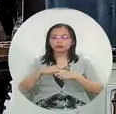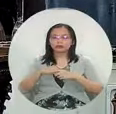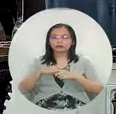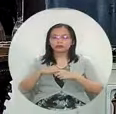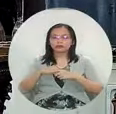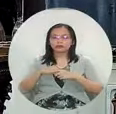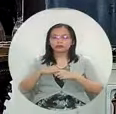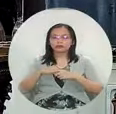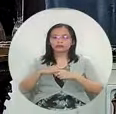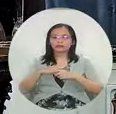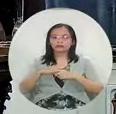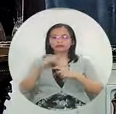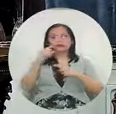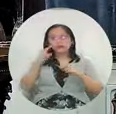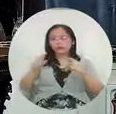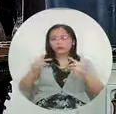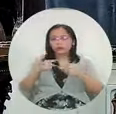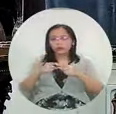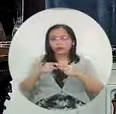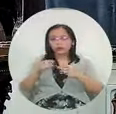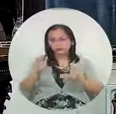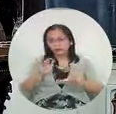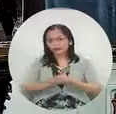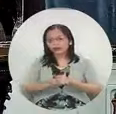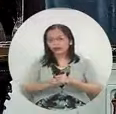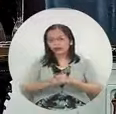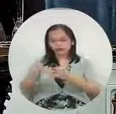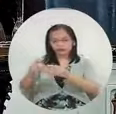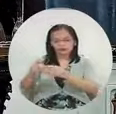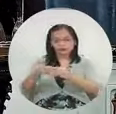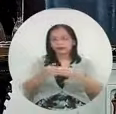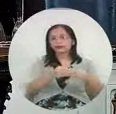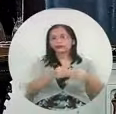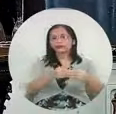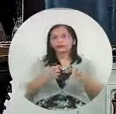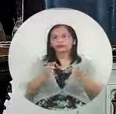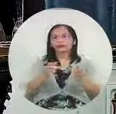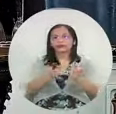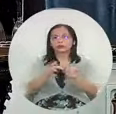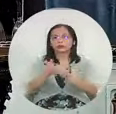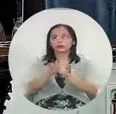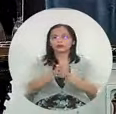Mauni ang mag-guide nato sa pag-discipline sa itong mga kabataan. Bible yun.